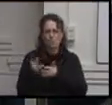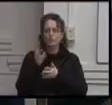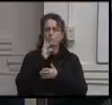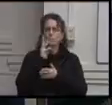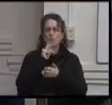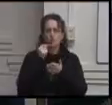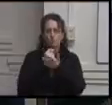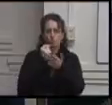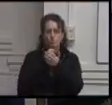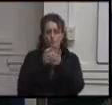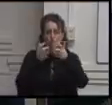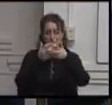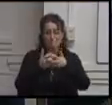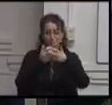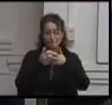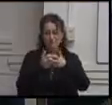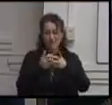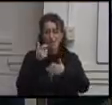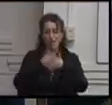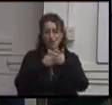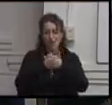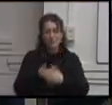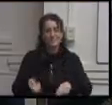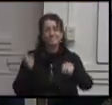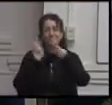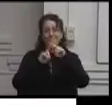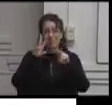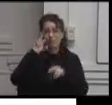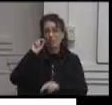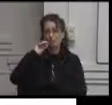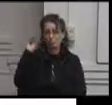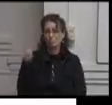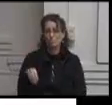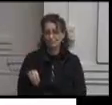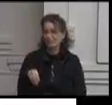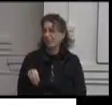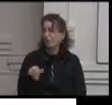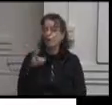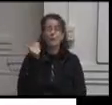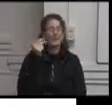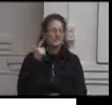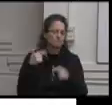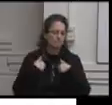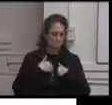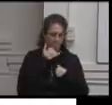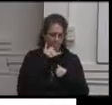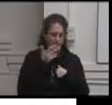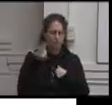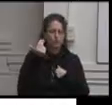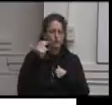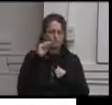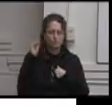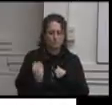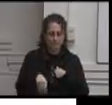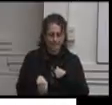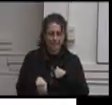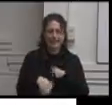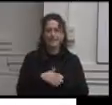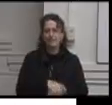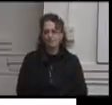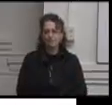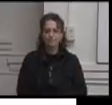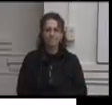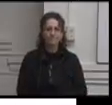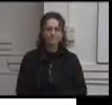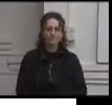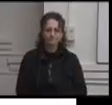costs have gone up 13% since 2010. Annual cost increase of over $31,000. And we're speculating that